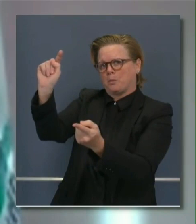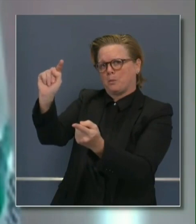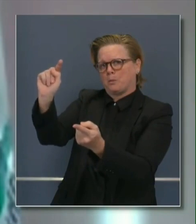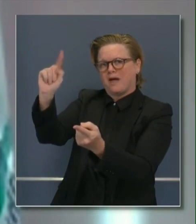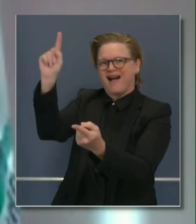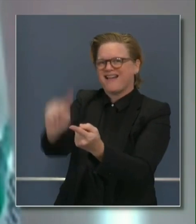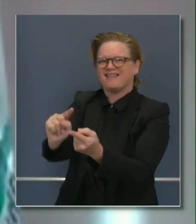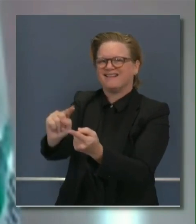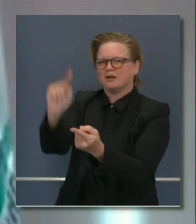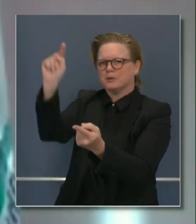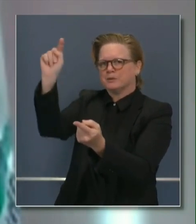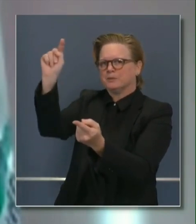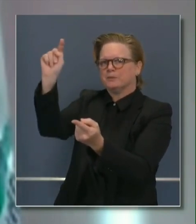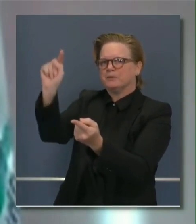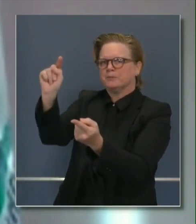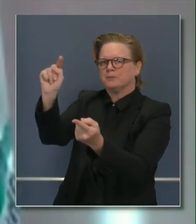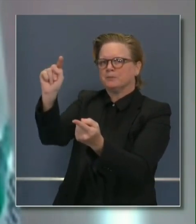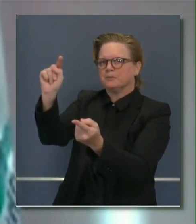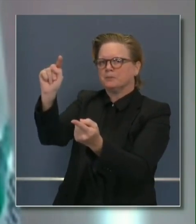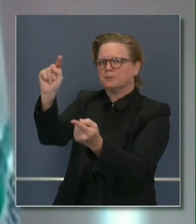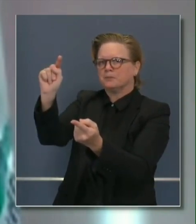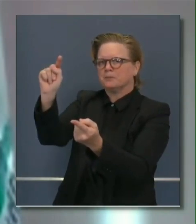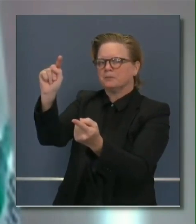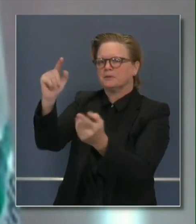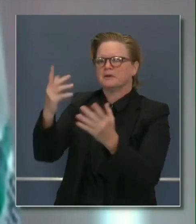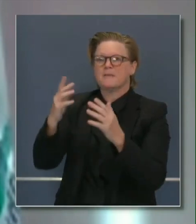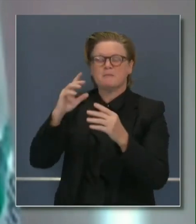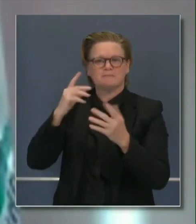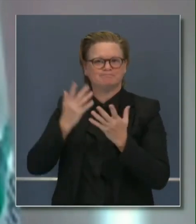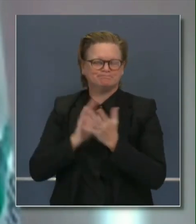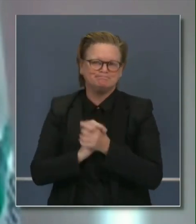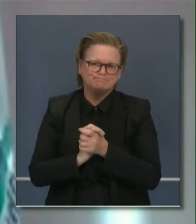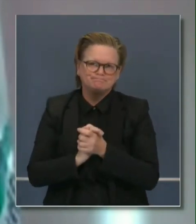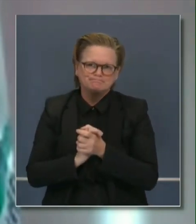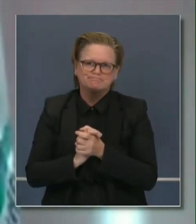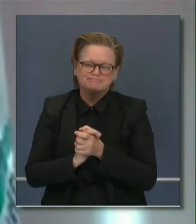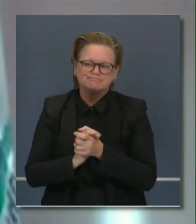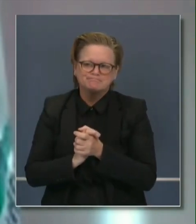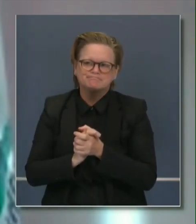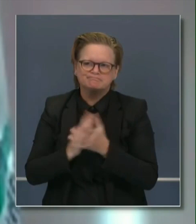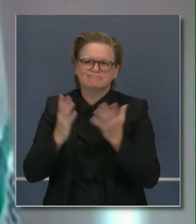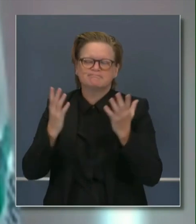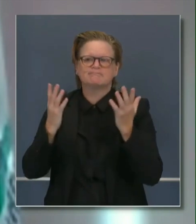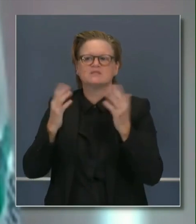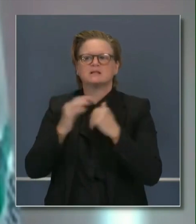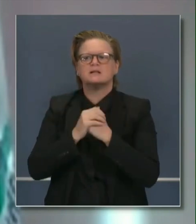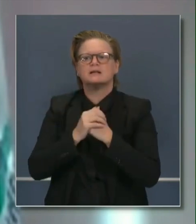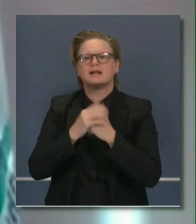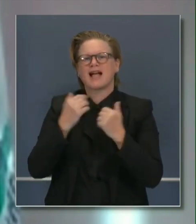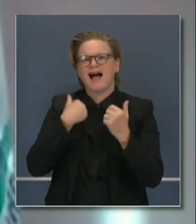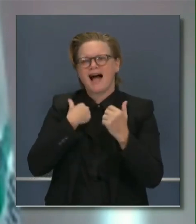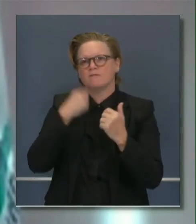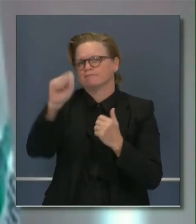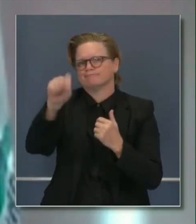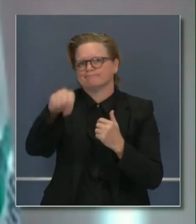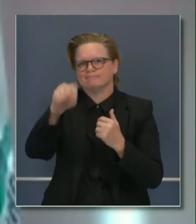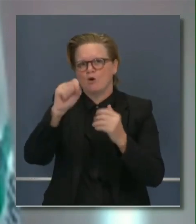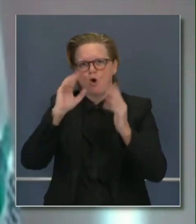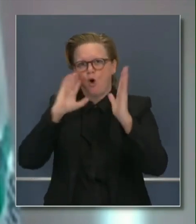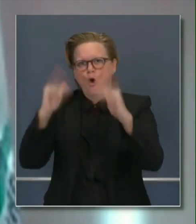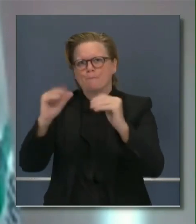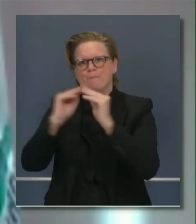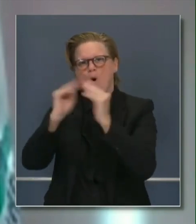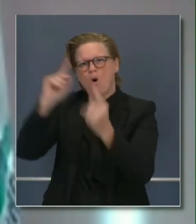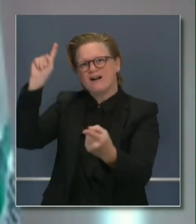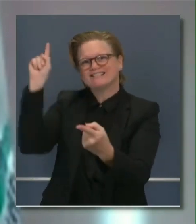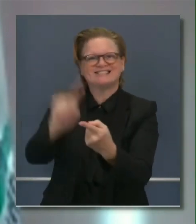too significant. We, of course, had hoped and wanted to see more from that already, but we haven't.